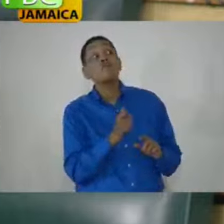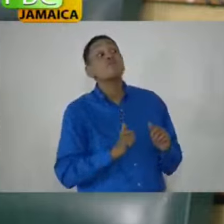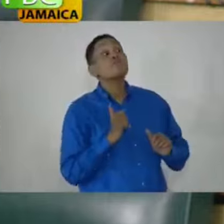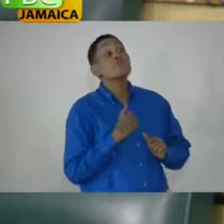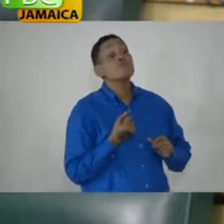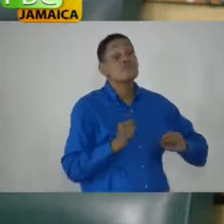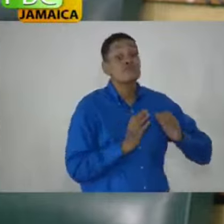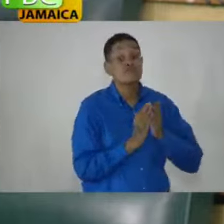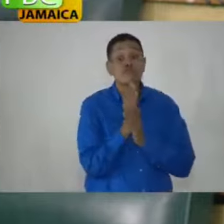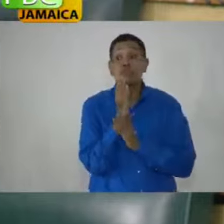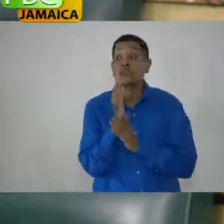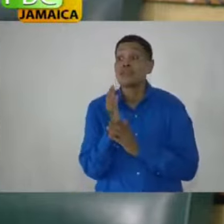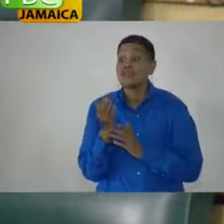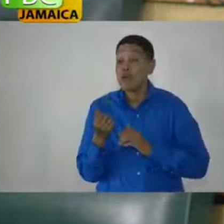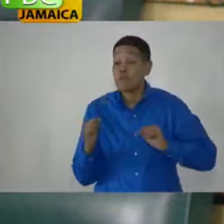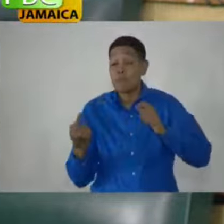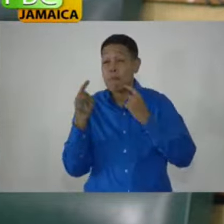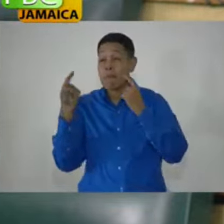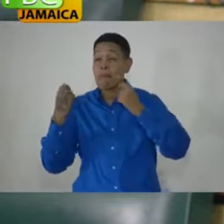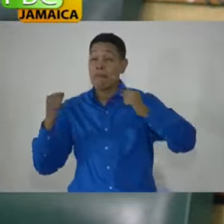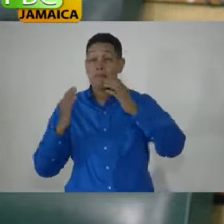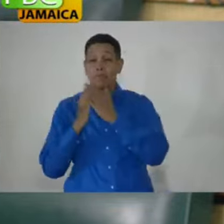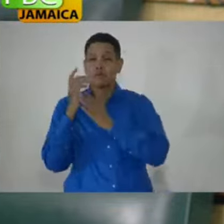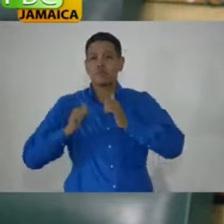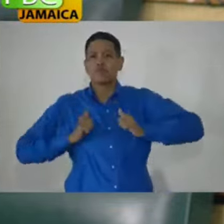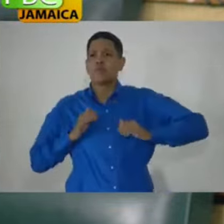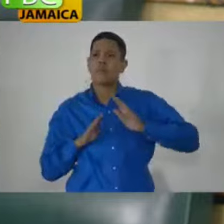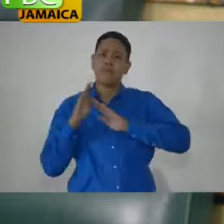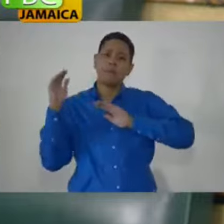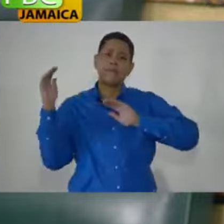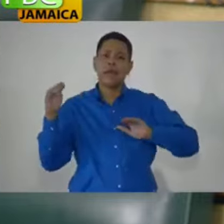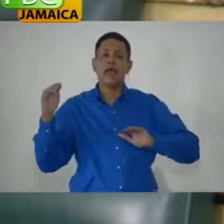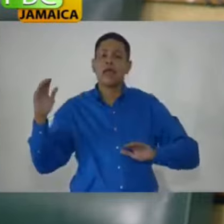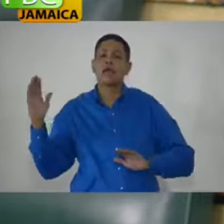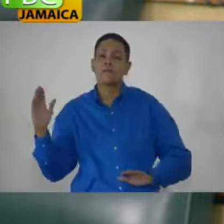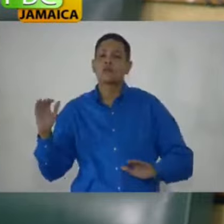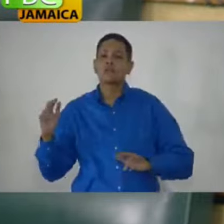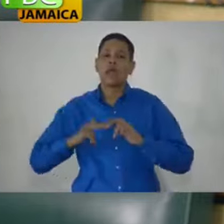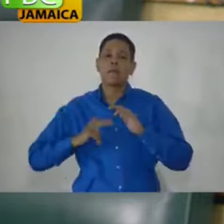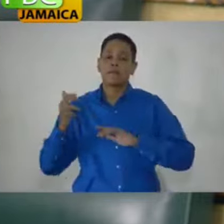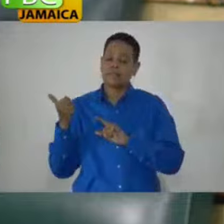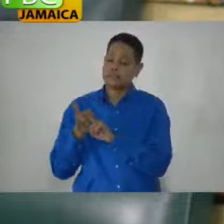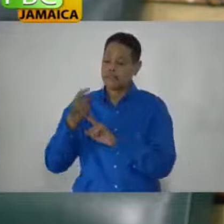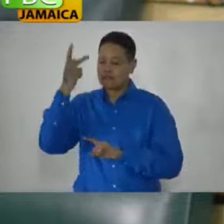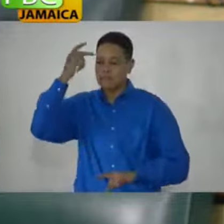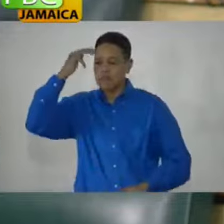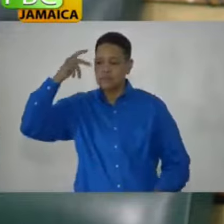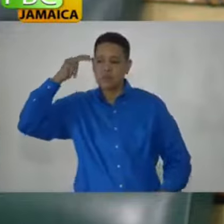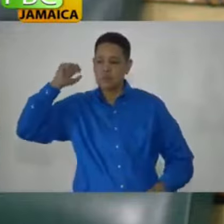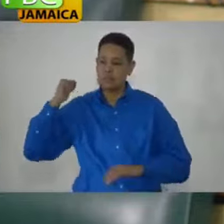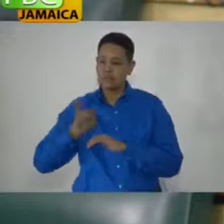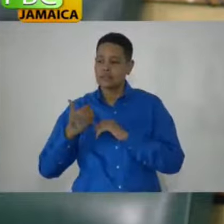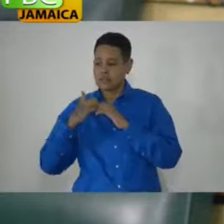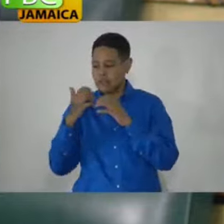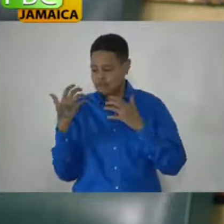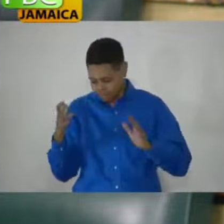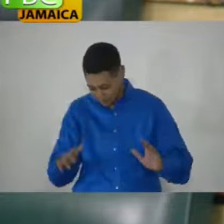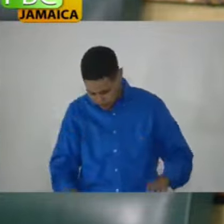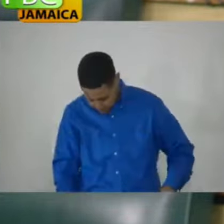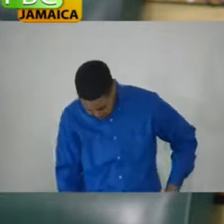to resurgence have been set and driven by the builder himself, Prime Minister Andrew Holness.